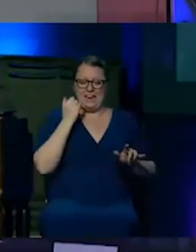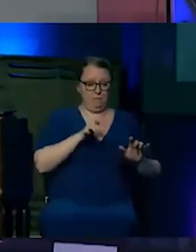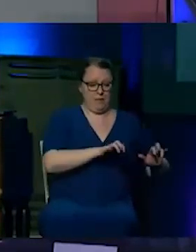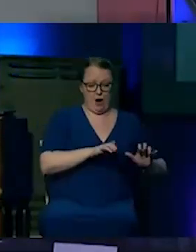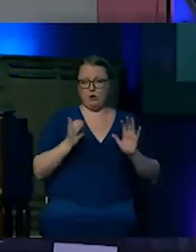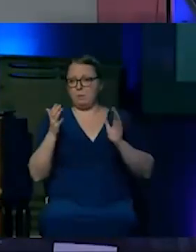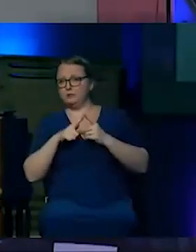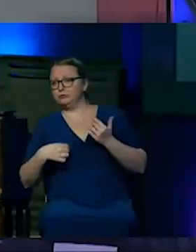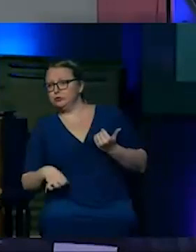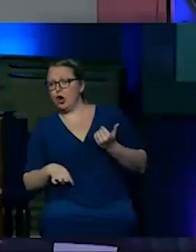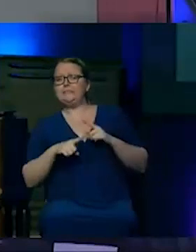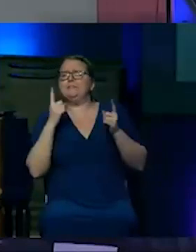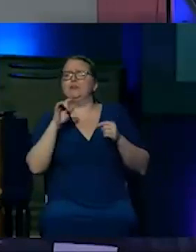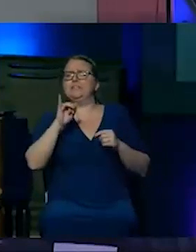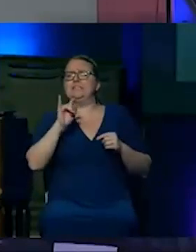right?